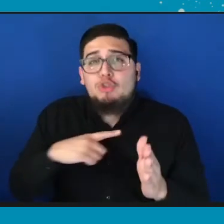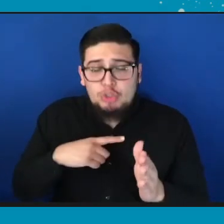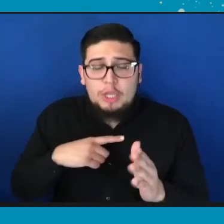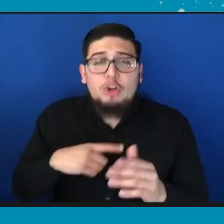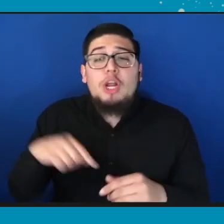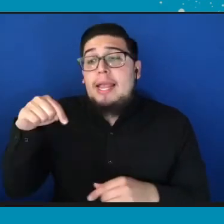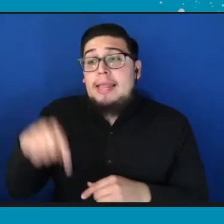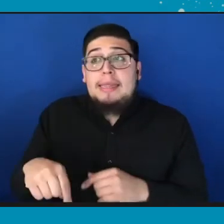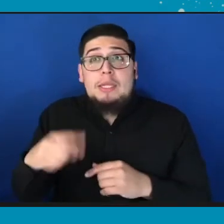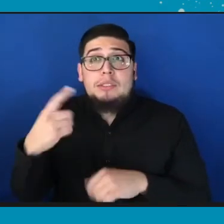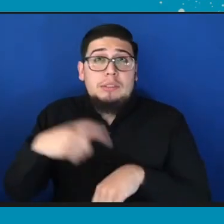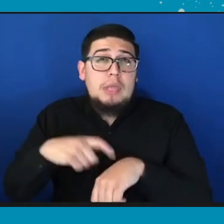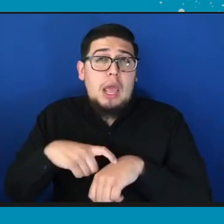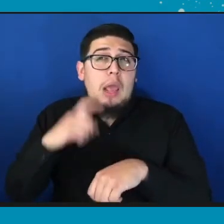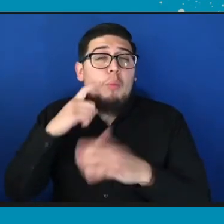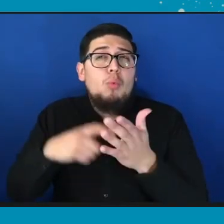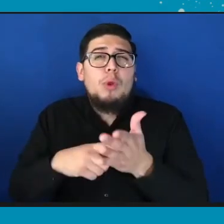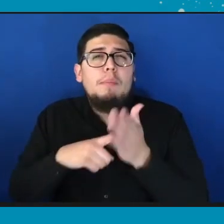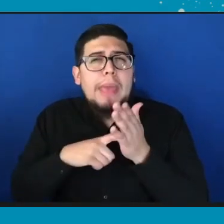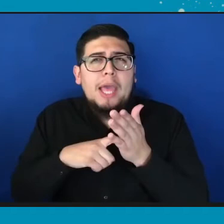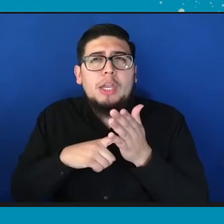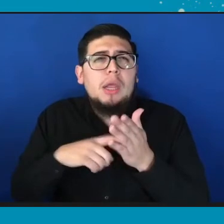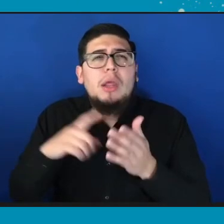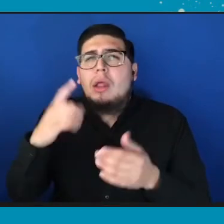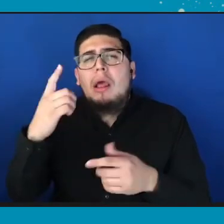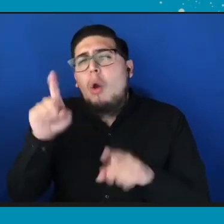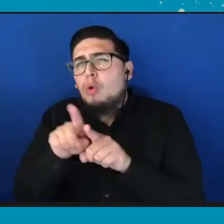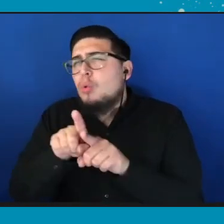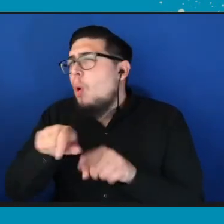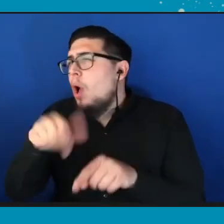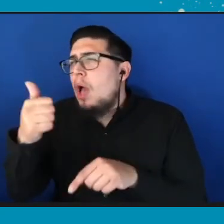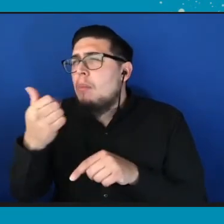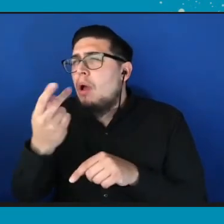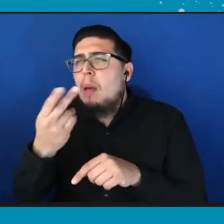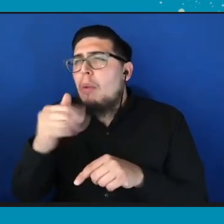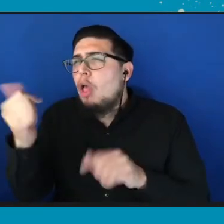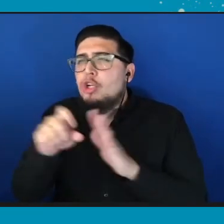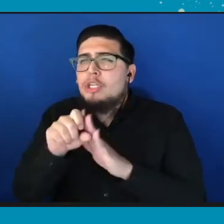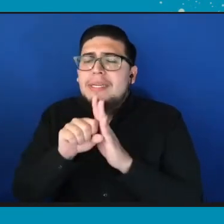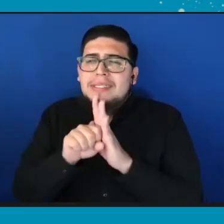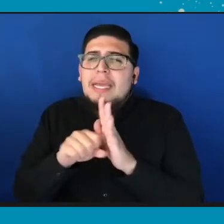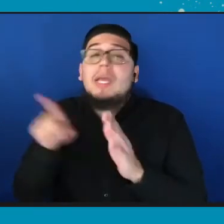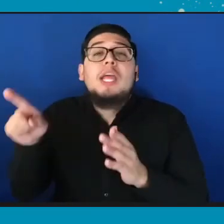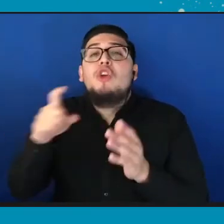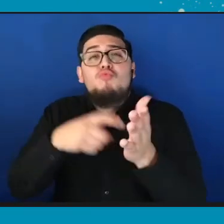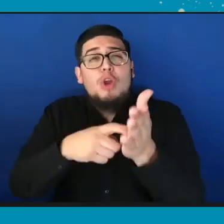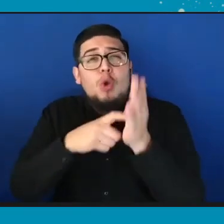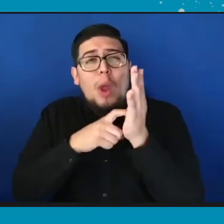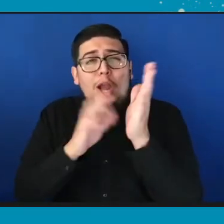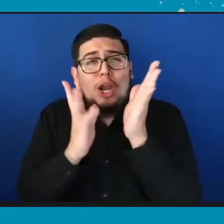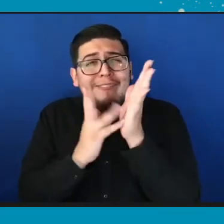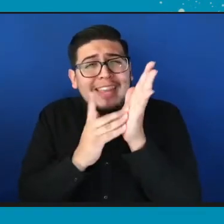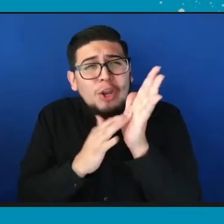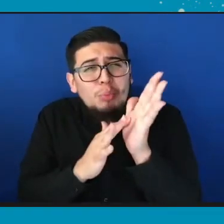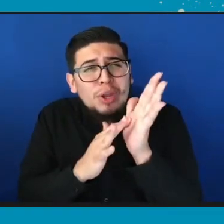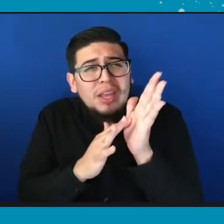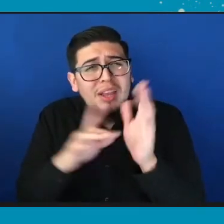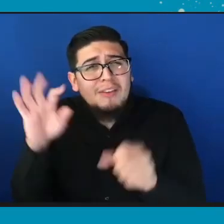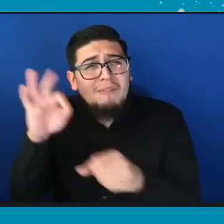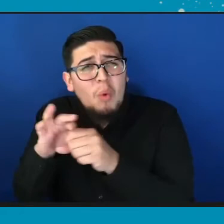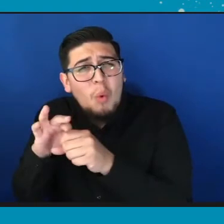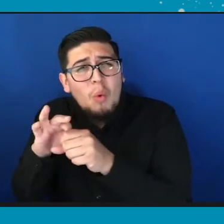mandate, I think this is also in other states, that would try to require a fingerprint, that state and local election commissions could